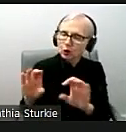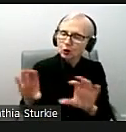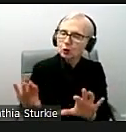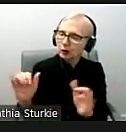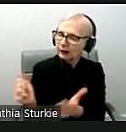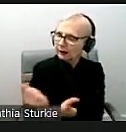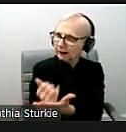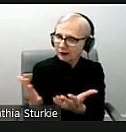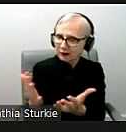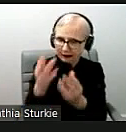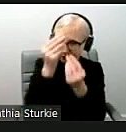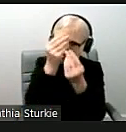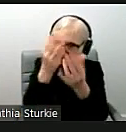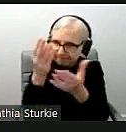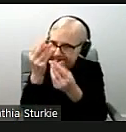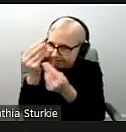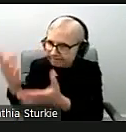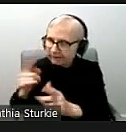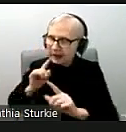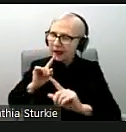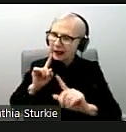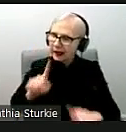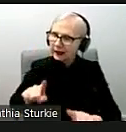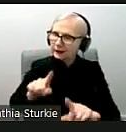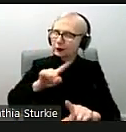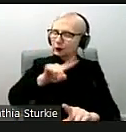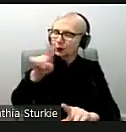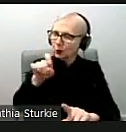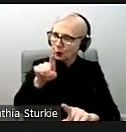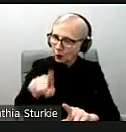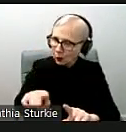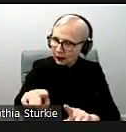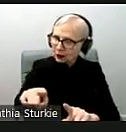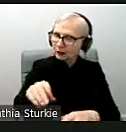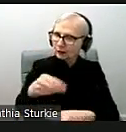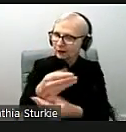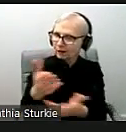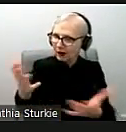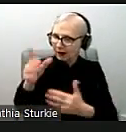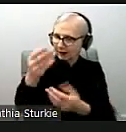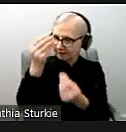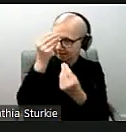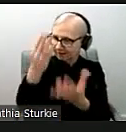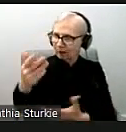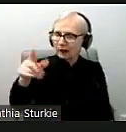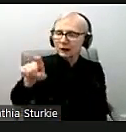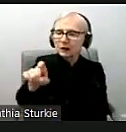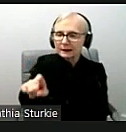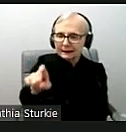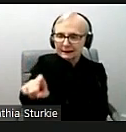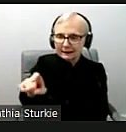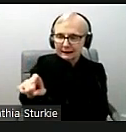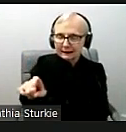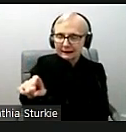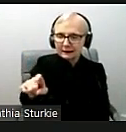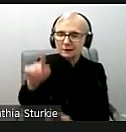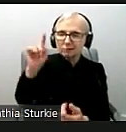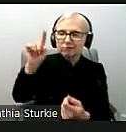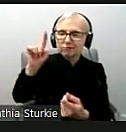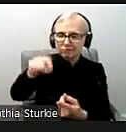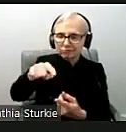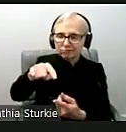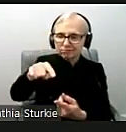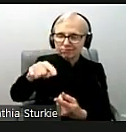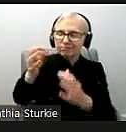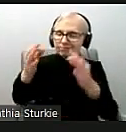can to answer everybody's questions and provide the information that they need to ultimately make the decision to move forward and